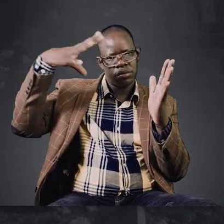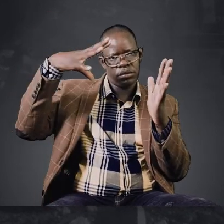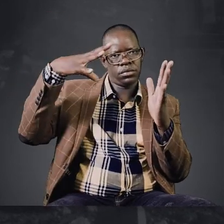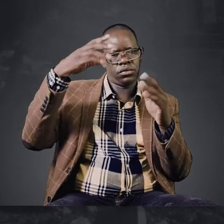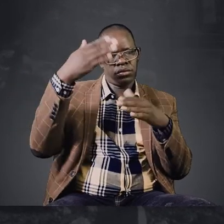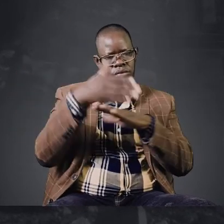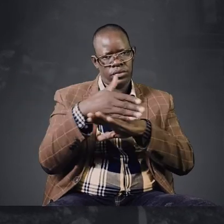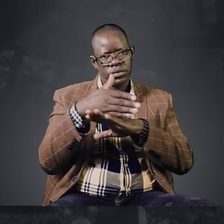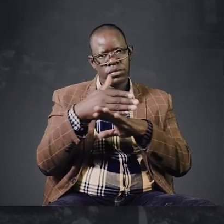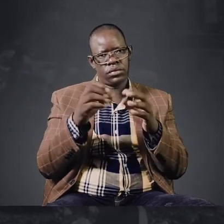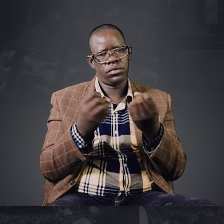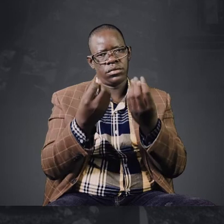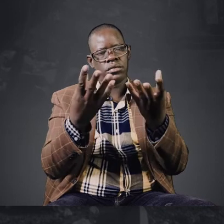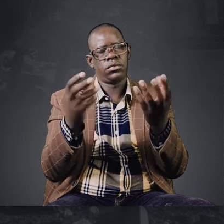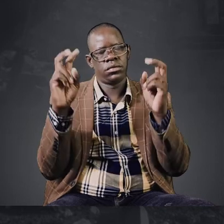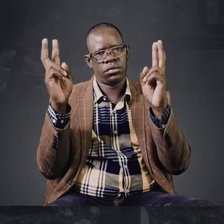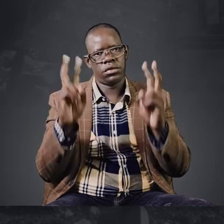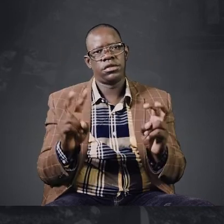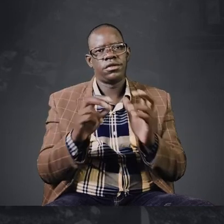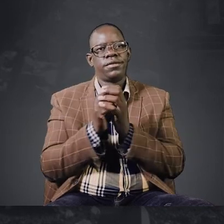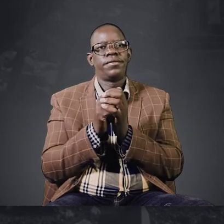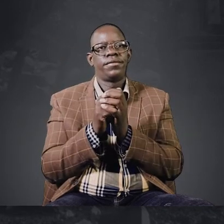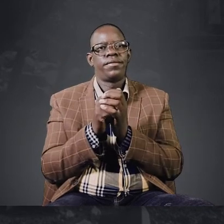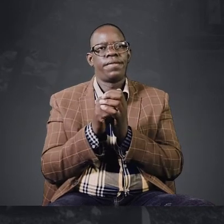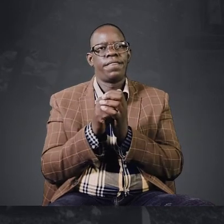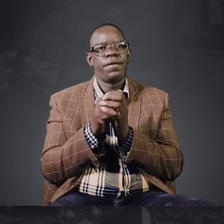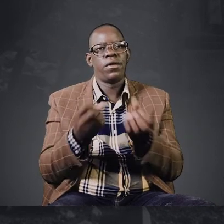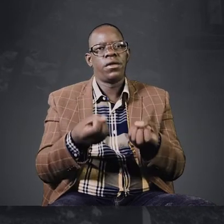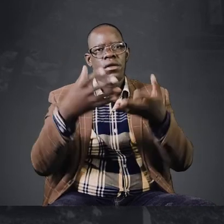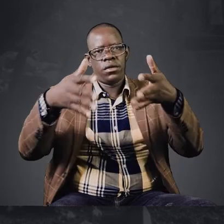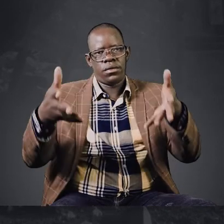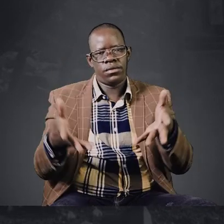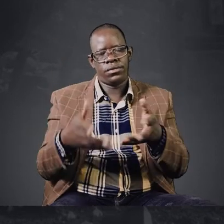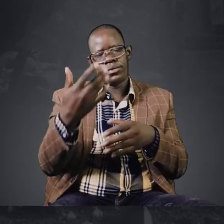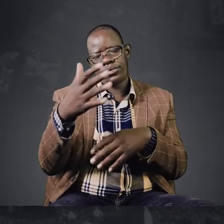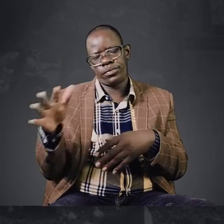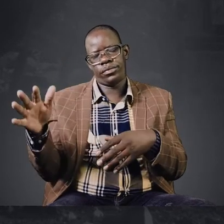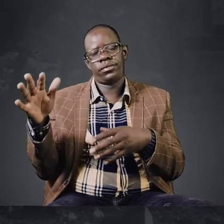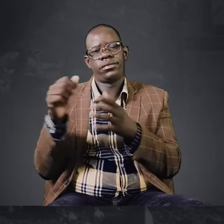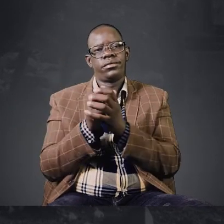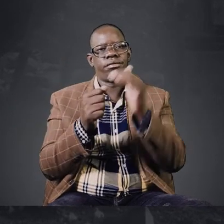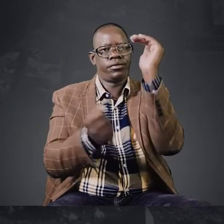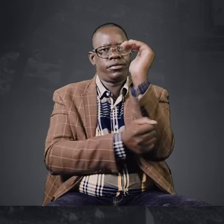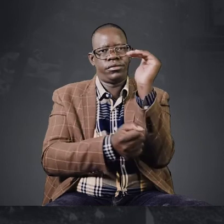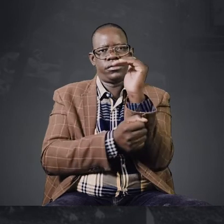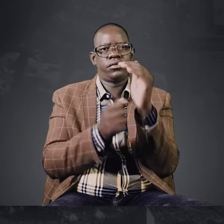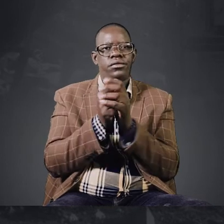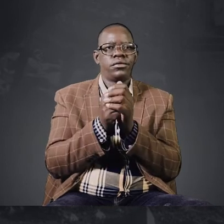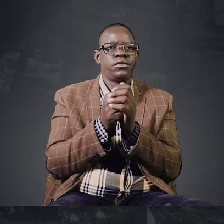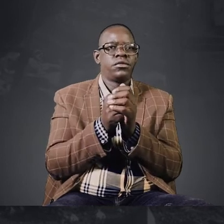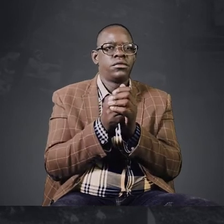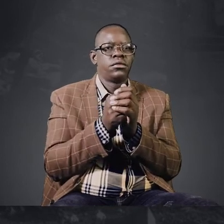of wood to provide energy, to provide rural areas with taps and sanitation, to prevent